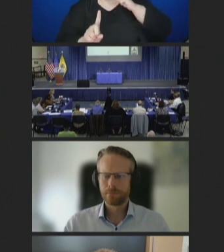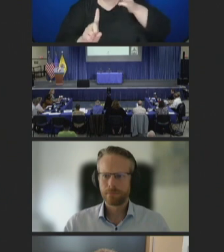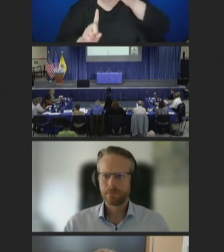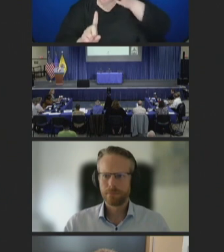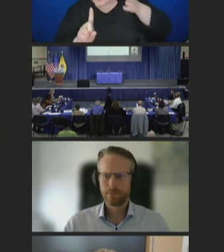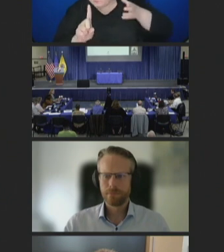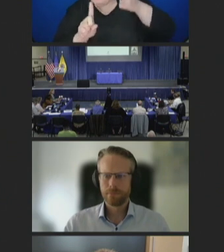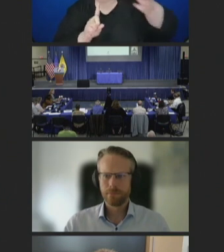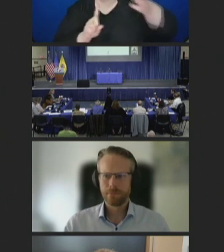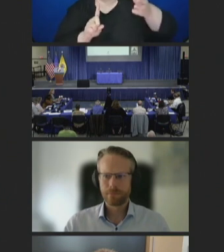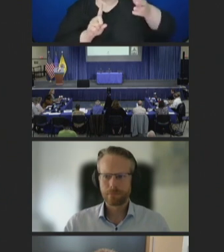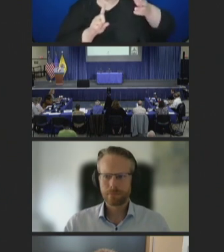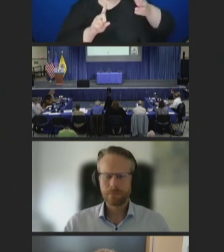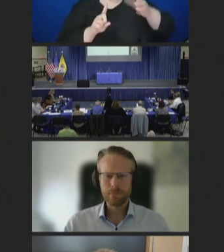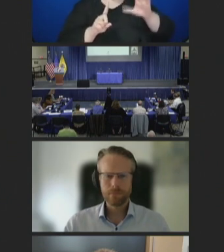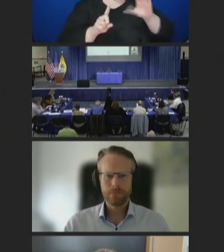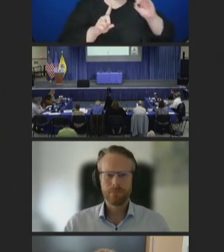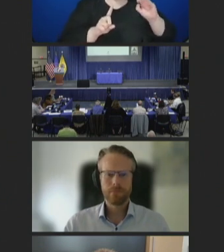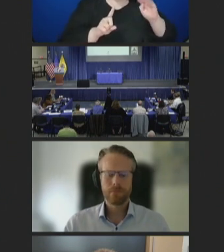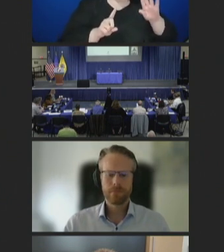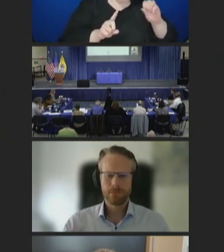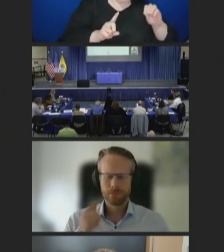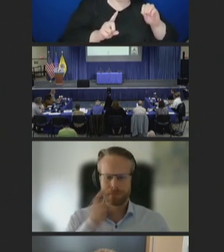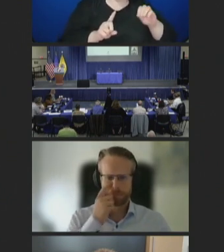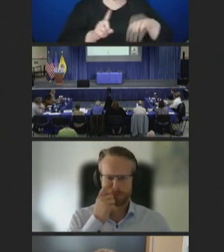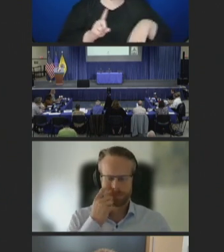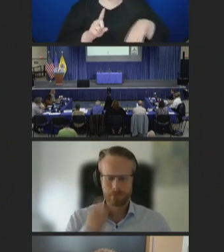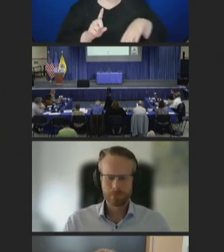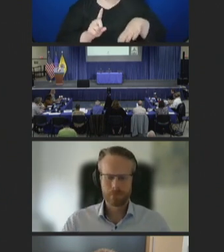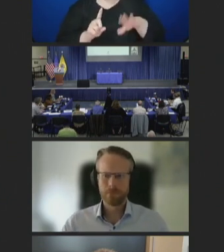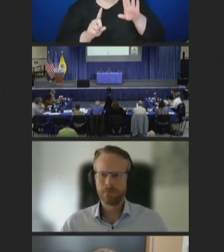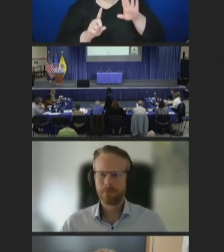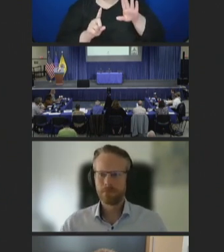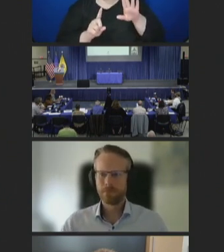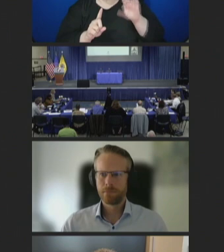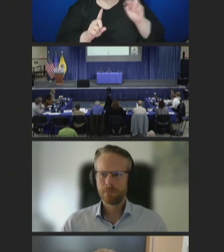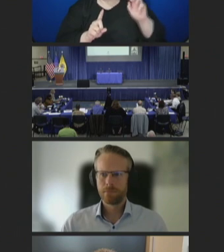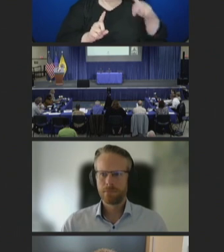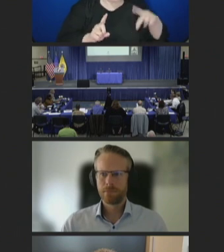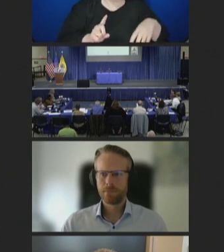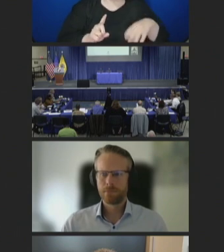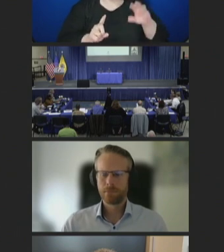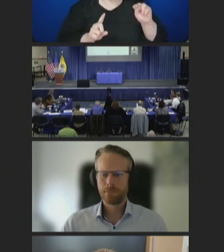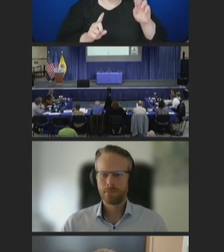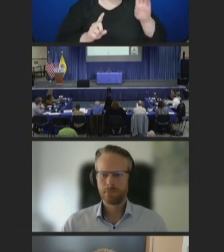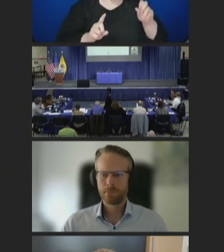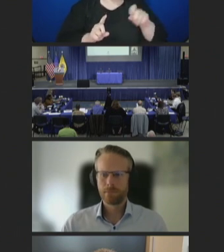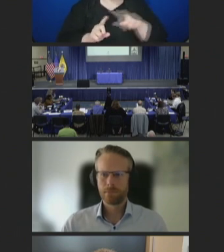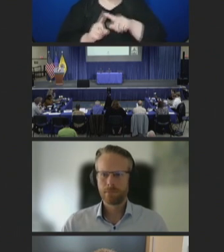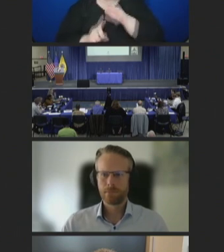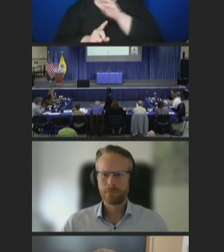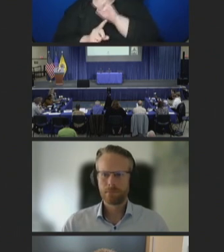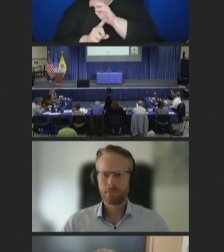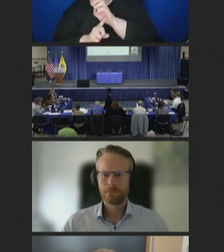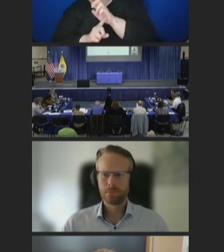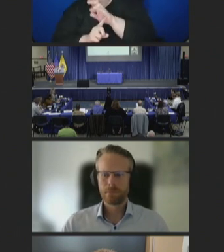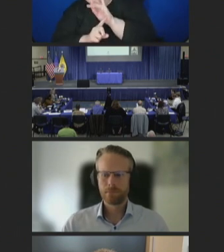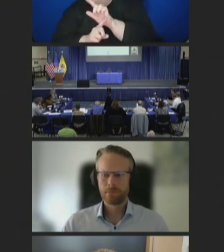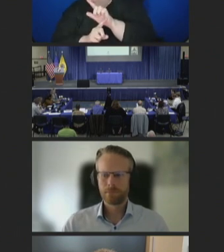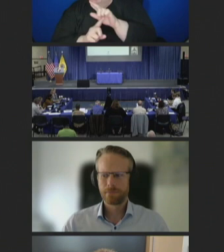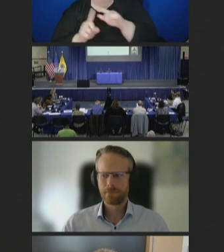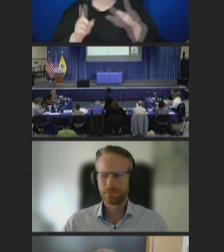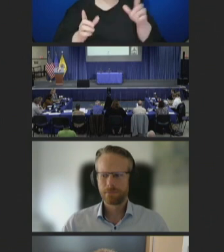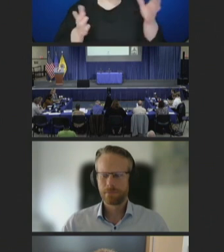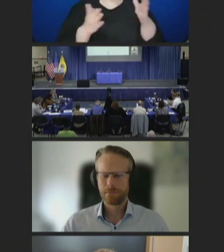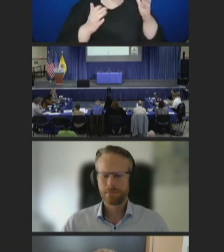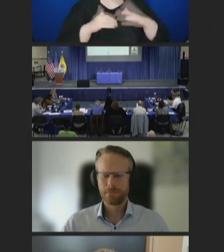future combination BNAb monoclonal studies, but also, what really threshold is